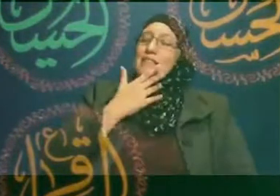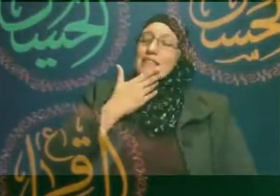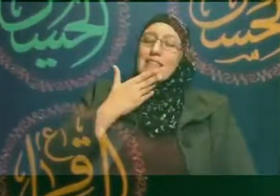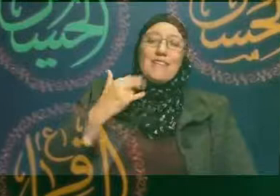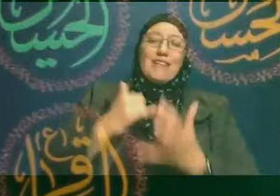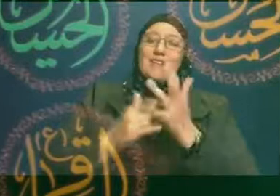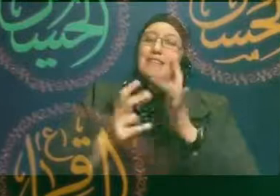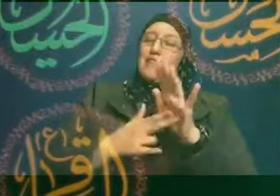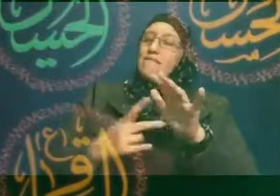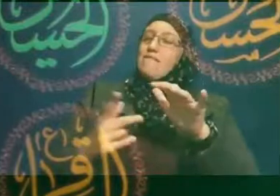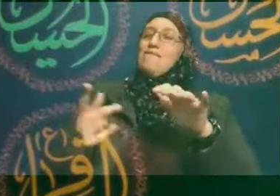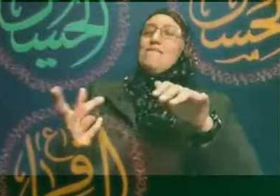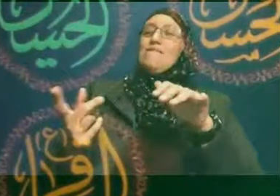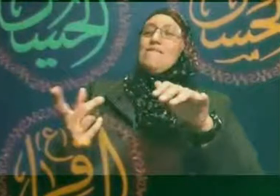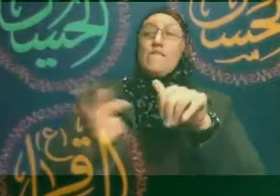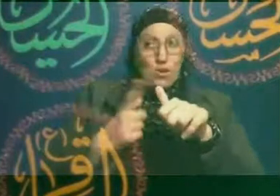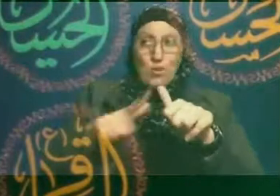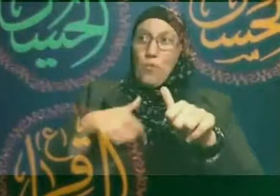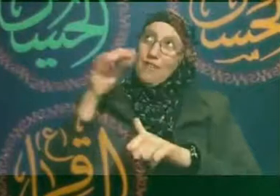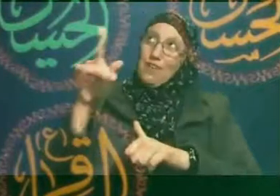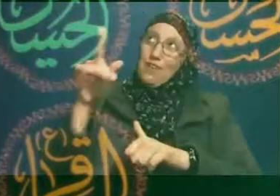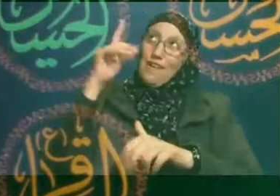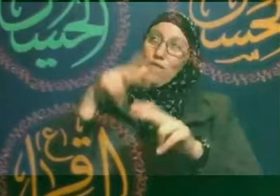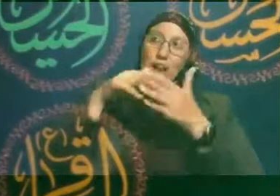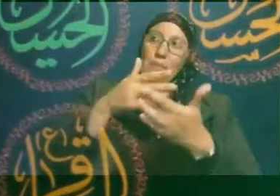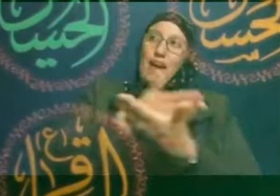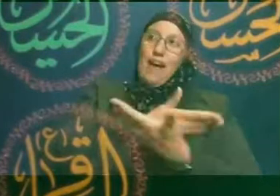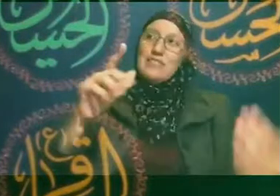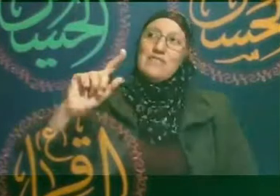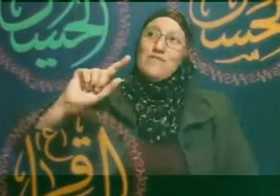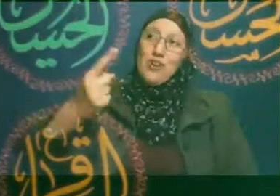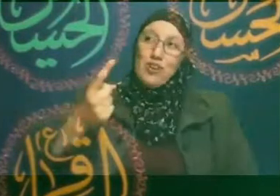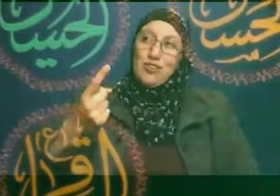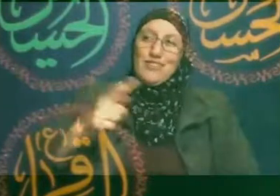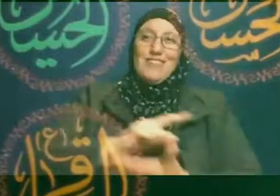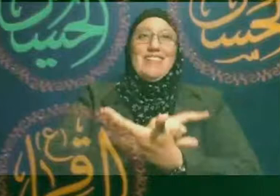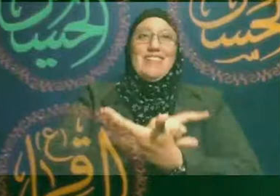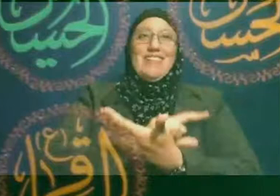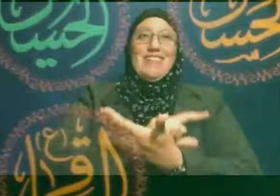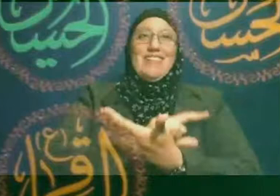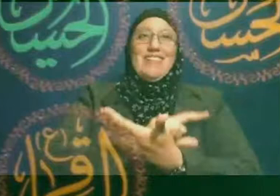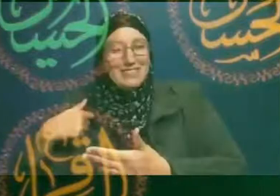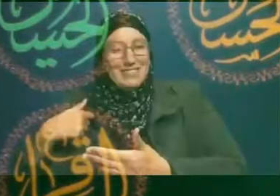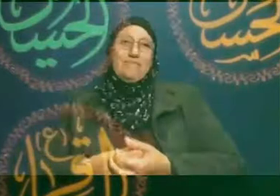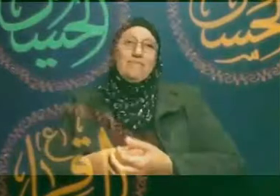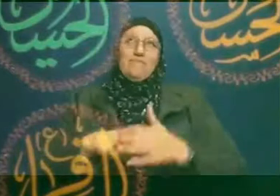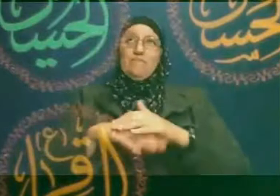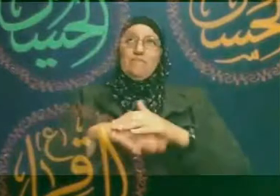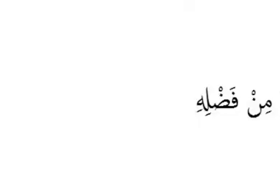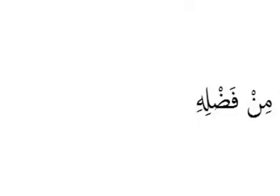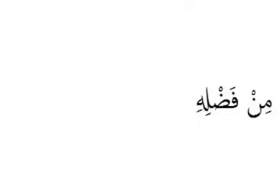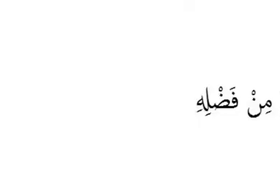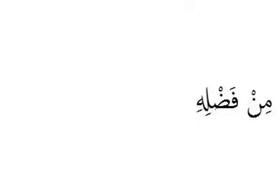others. Imam al-Baqir alayhi salam, with reference to an ayah in Surah al-Shura, where the Almighty God